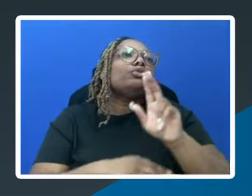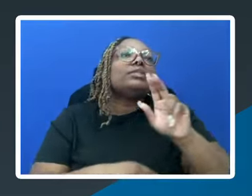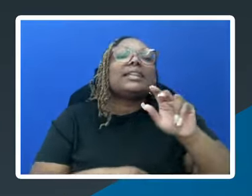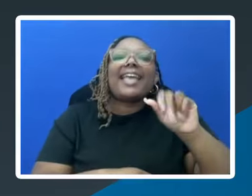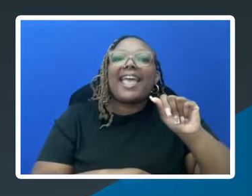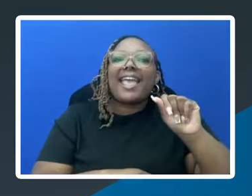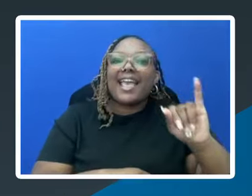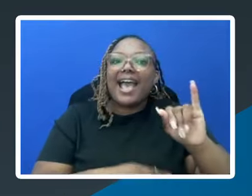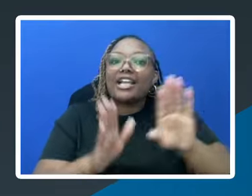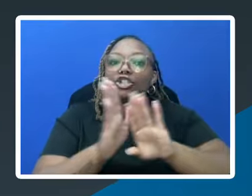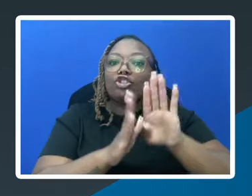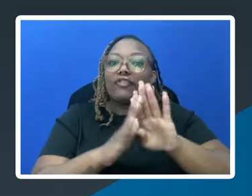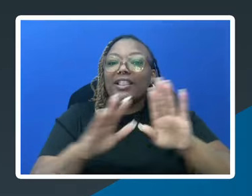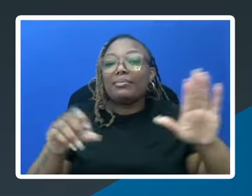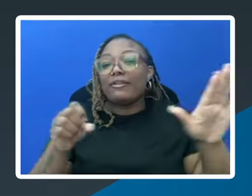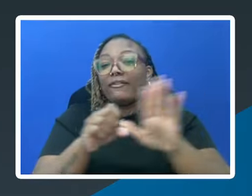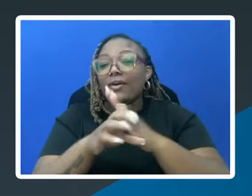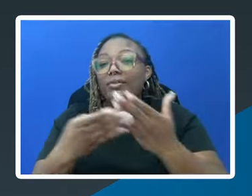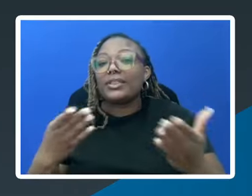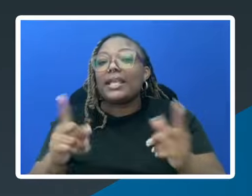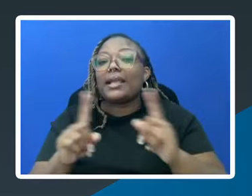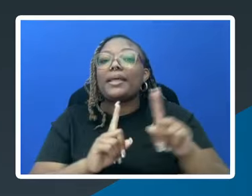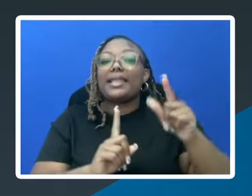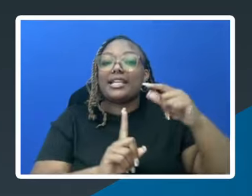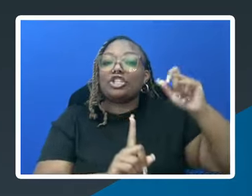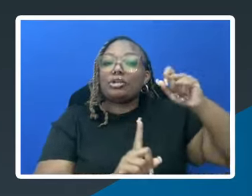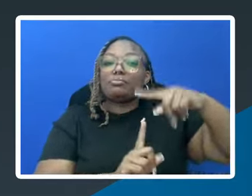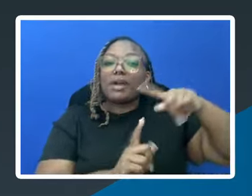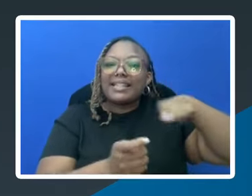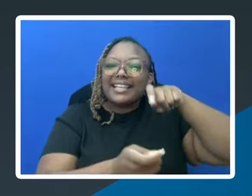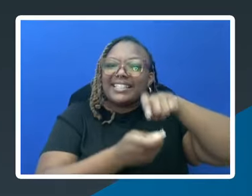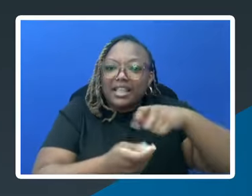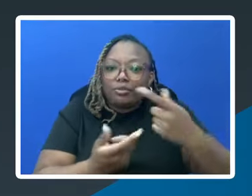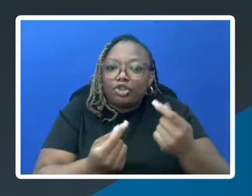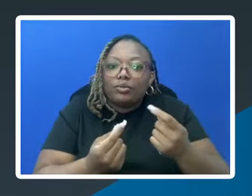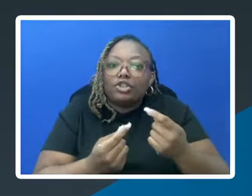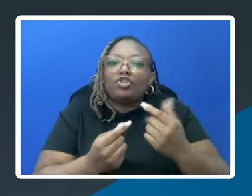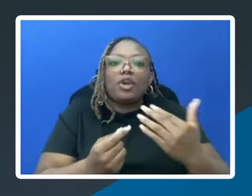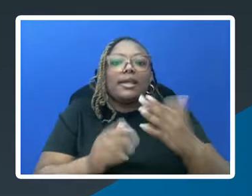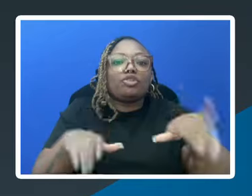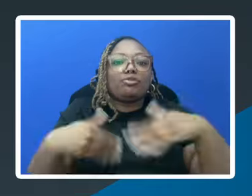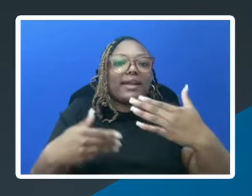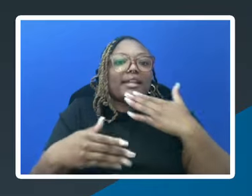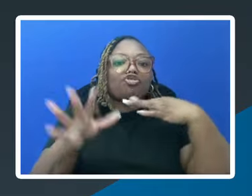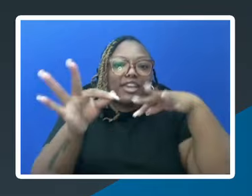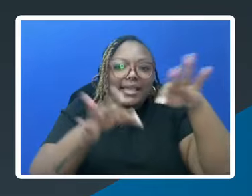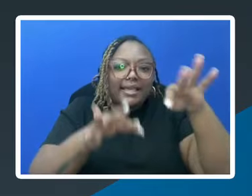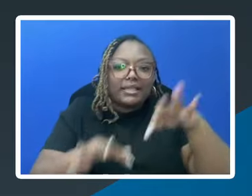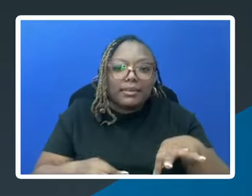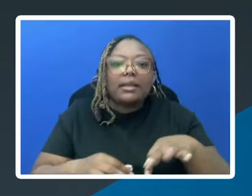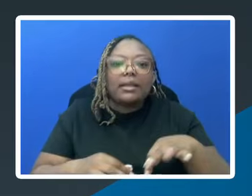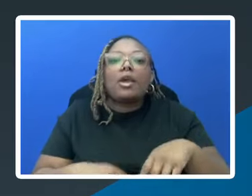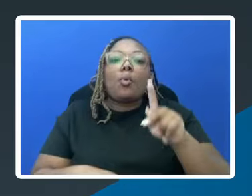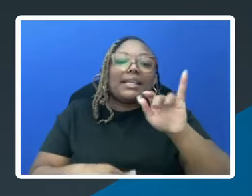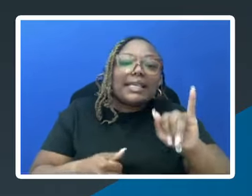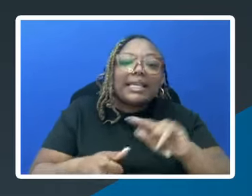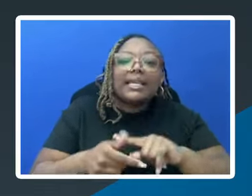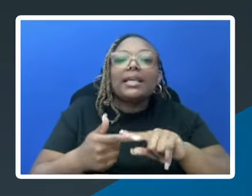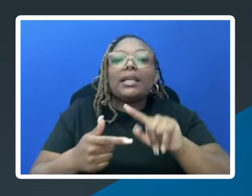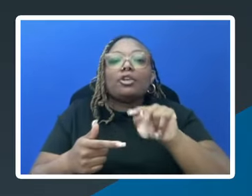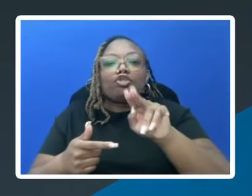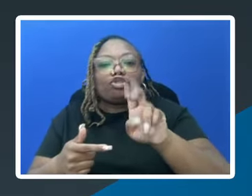thing, but she prompted it exactly what she wanted to do in great description, what key she wanted in, what tone she wanted it in, and had AI